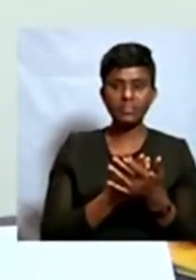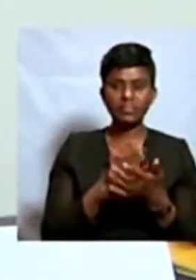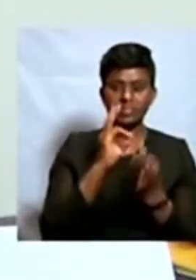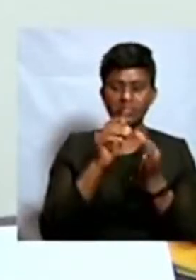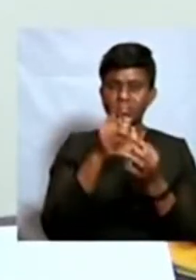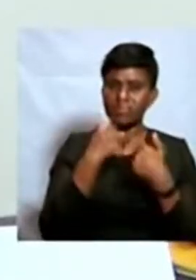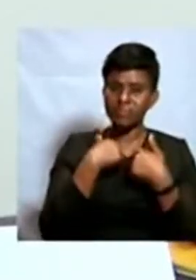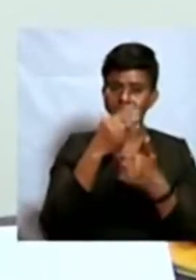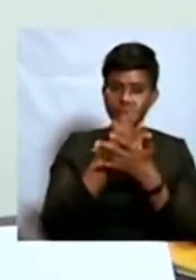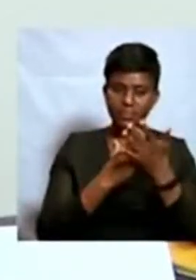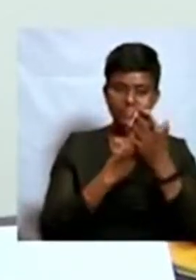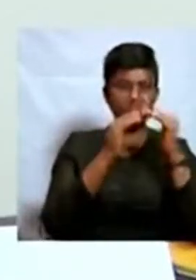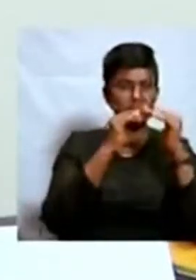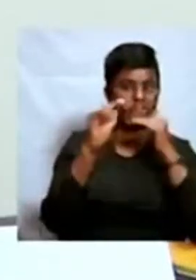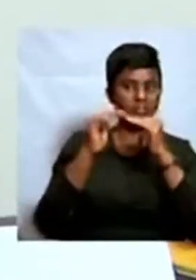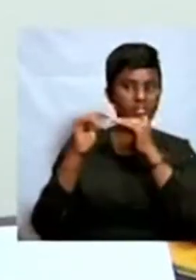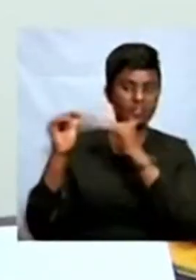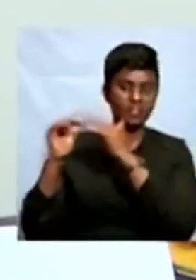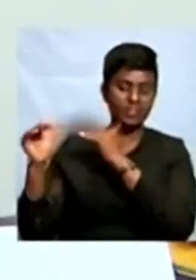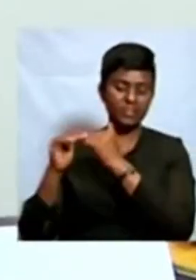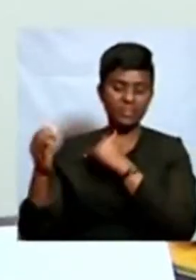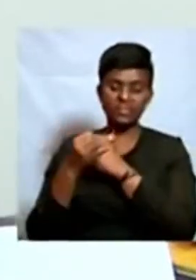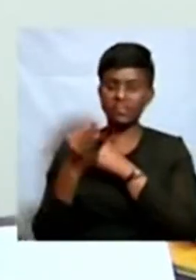levels of